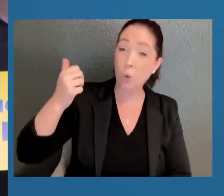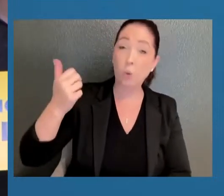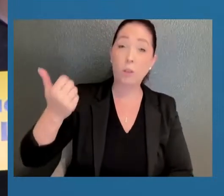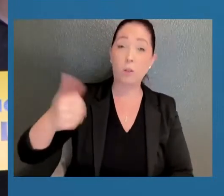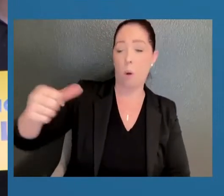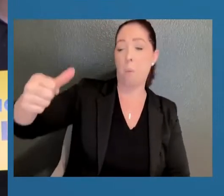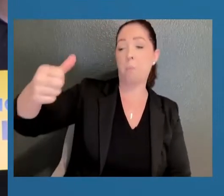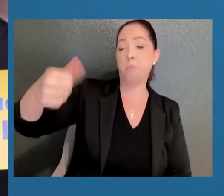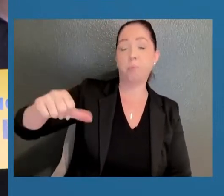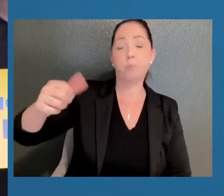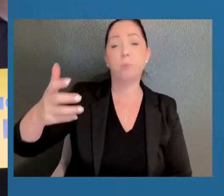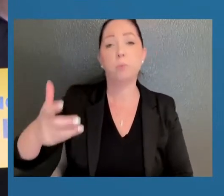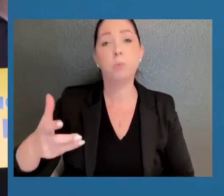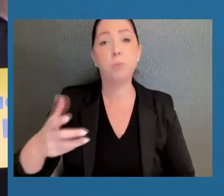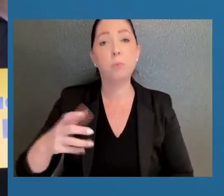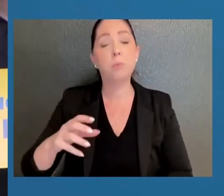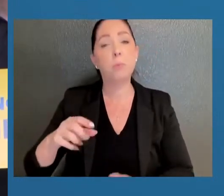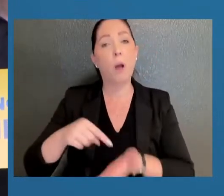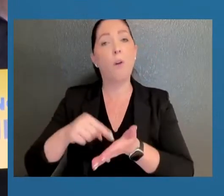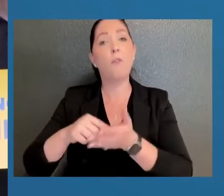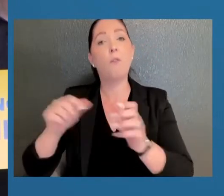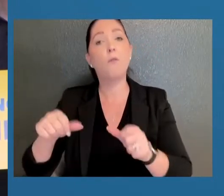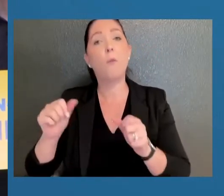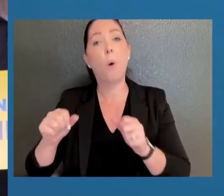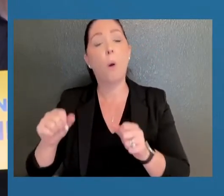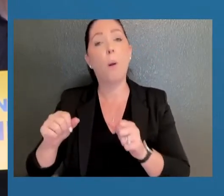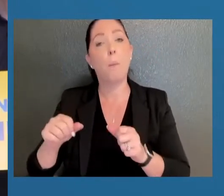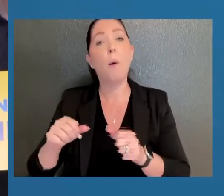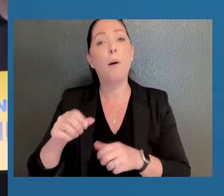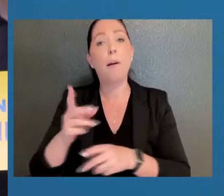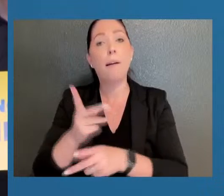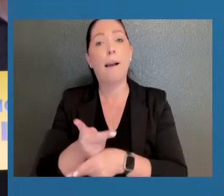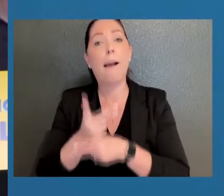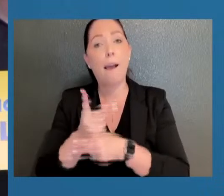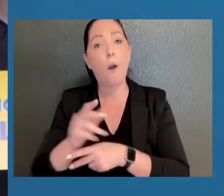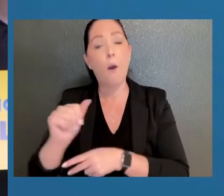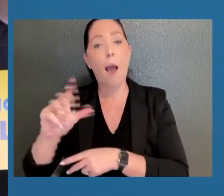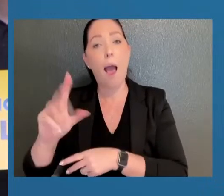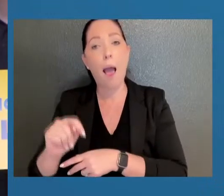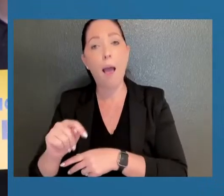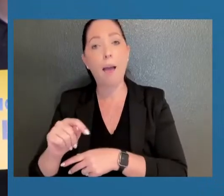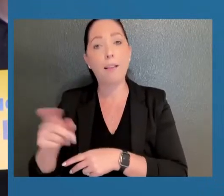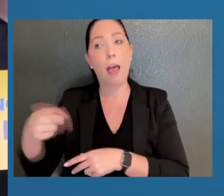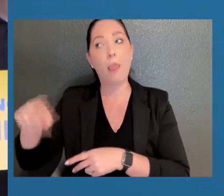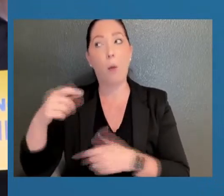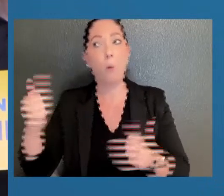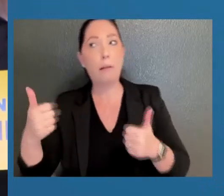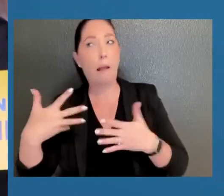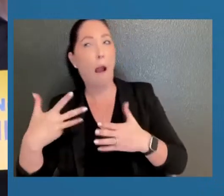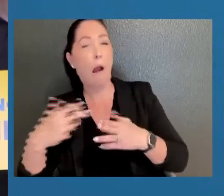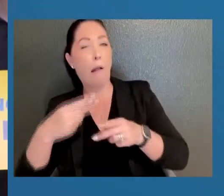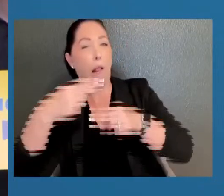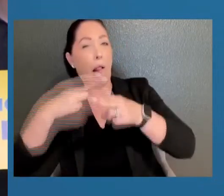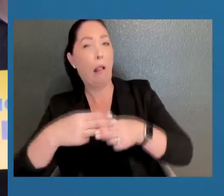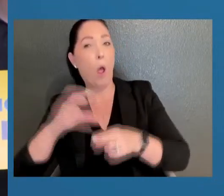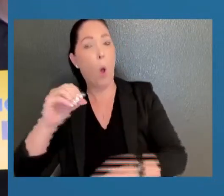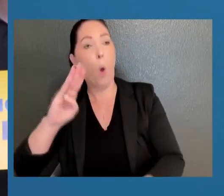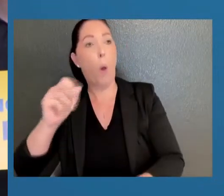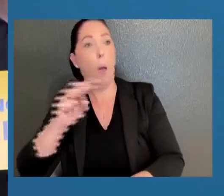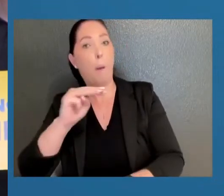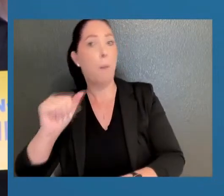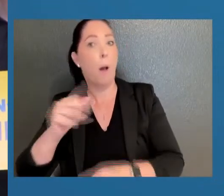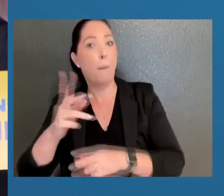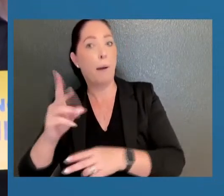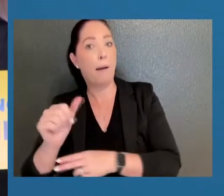the sound of it, it scared them, Obamacare. But I knew that they needed this. When I would not repeal that, I lost